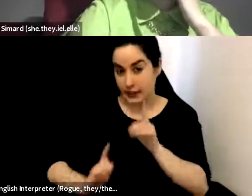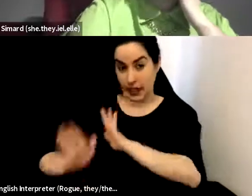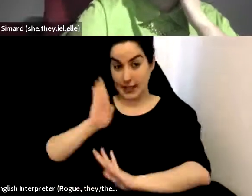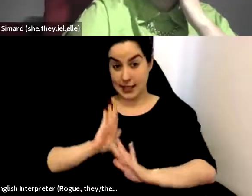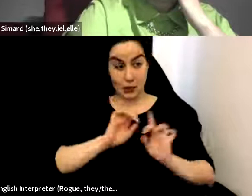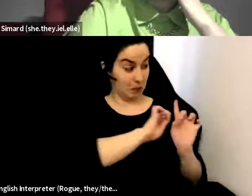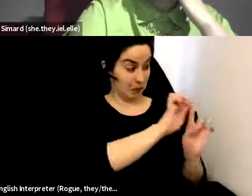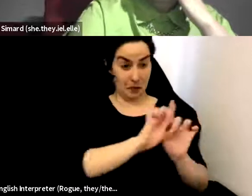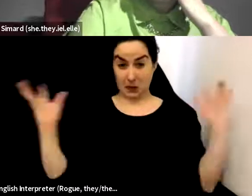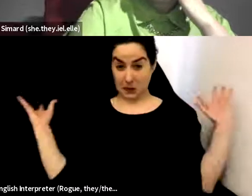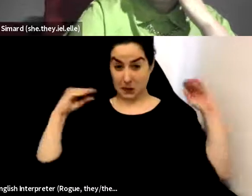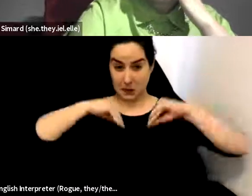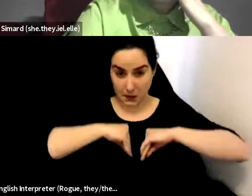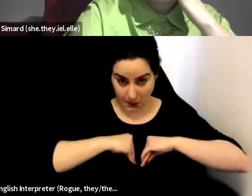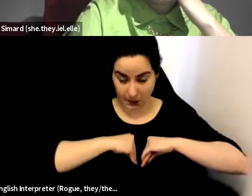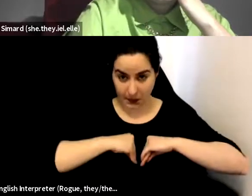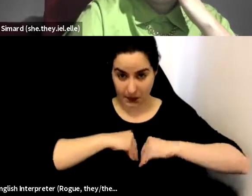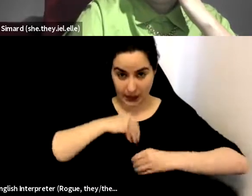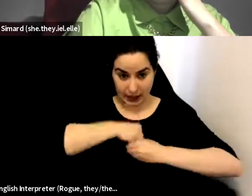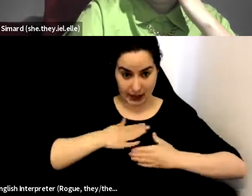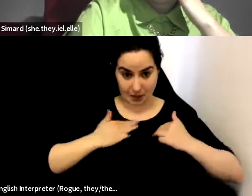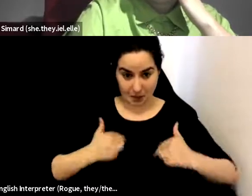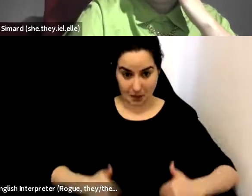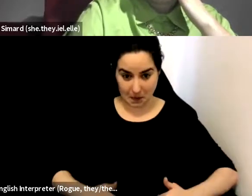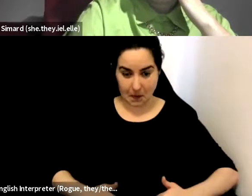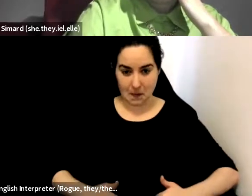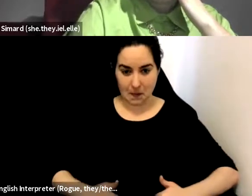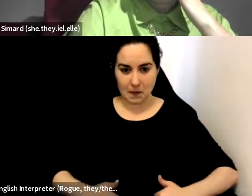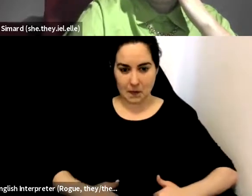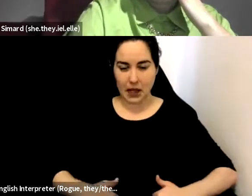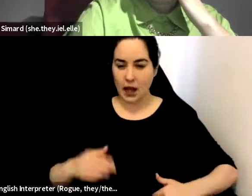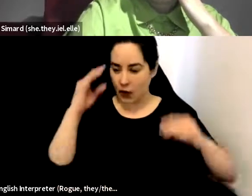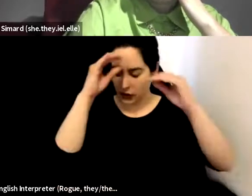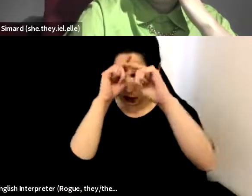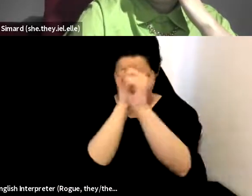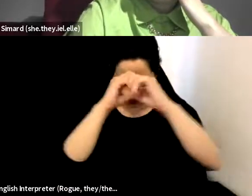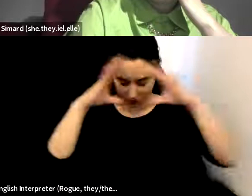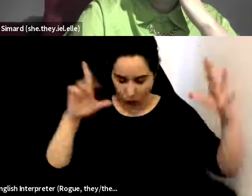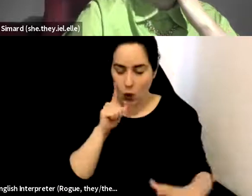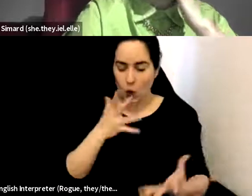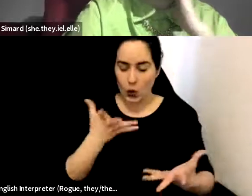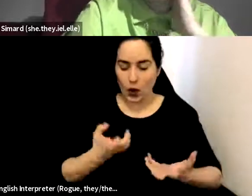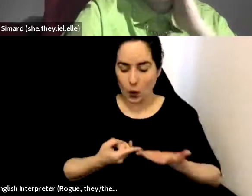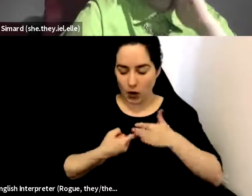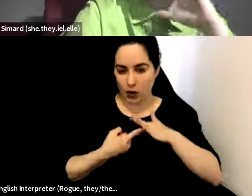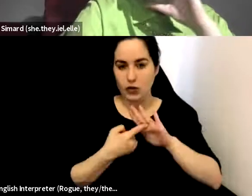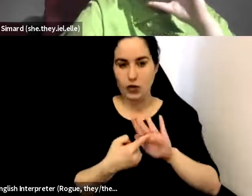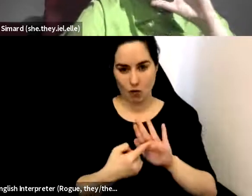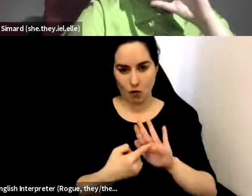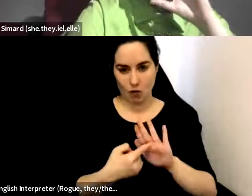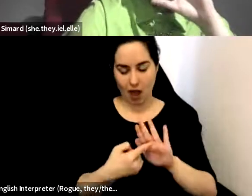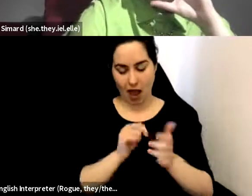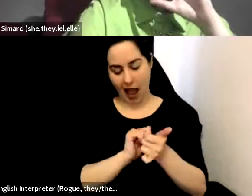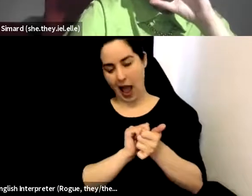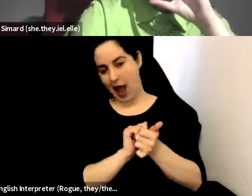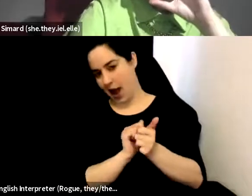I often think about, like, who do I want to let out through me, and how